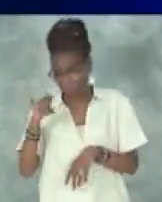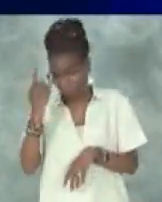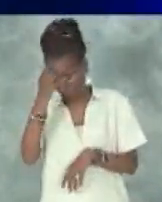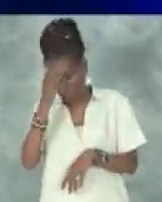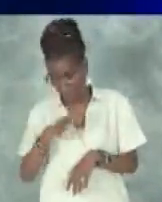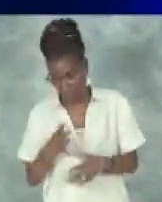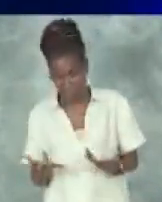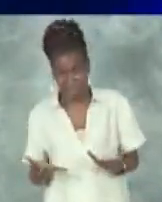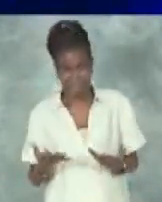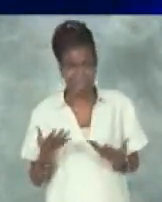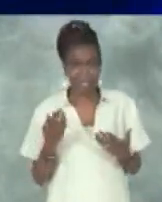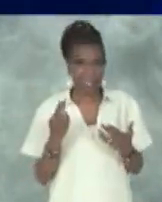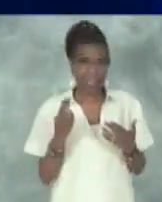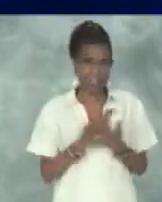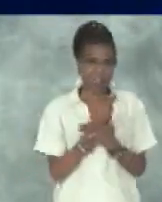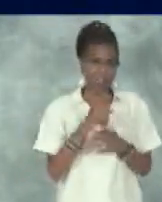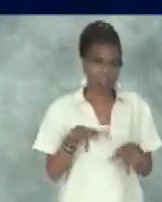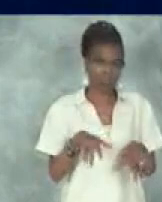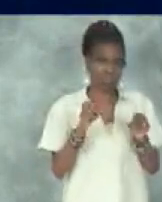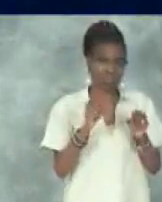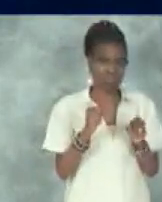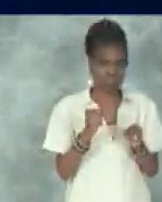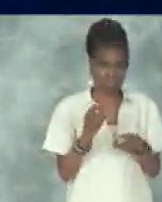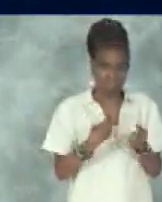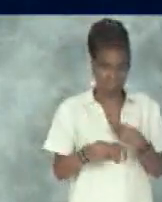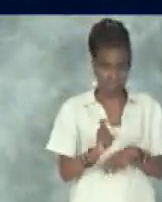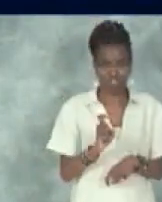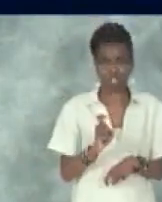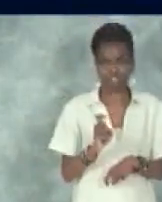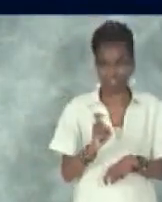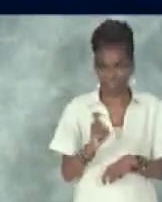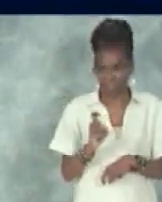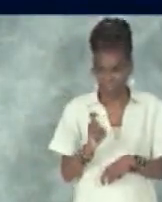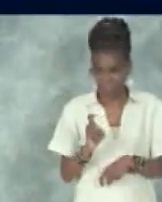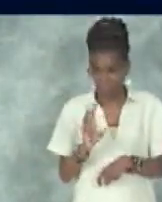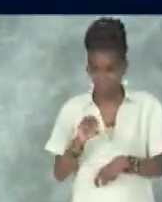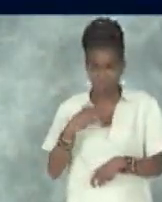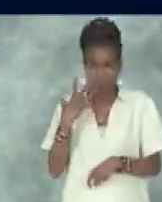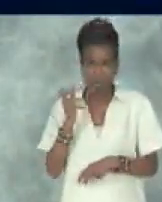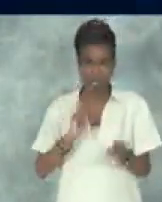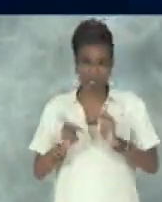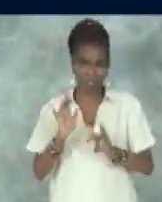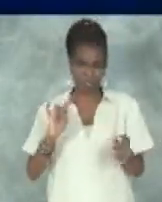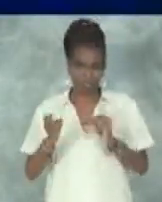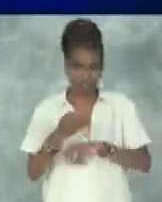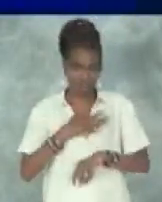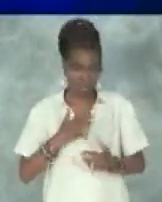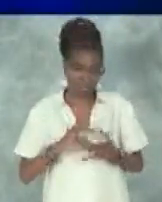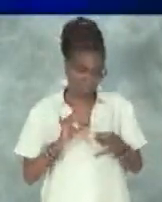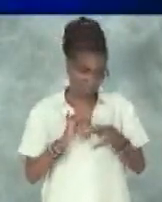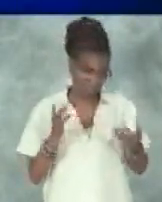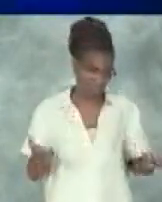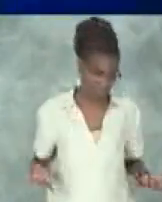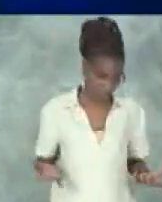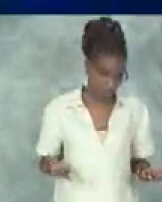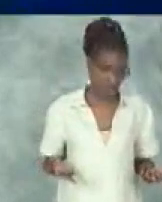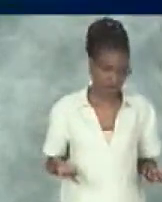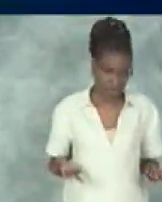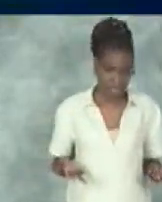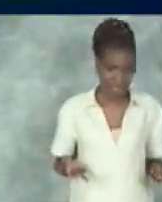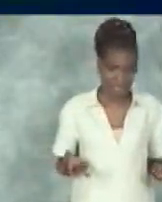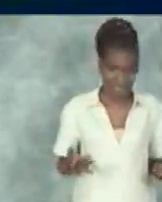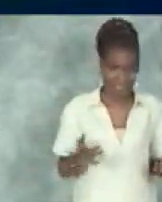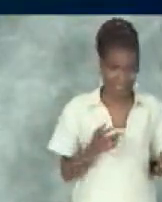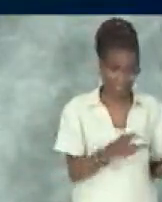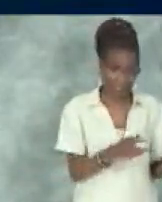can be taken over by a white supremacy that informs a Western culture that